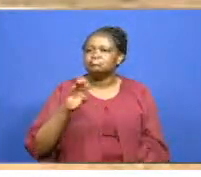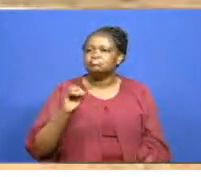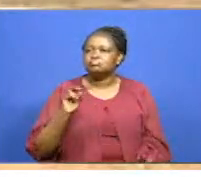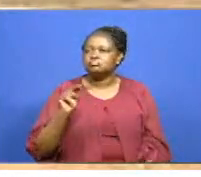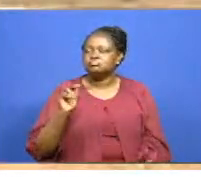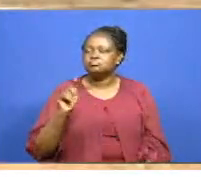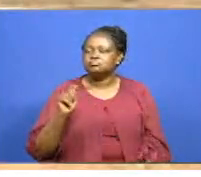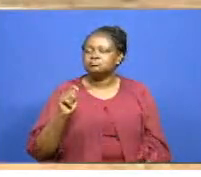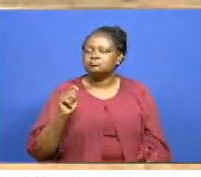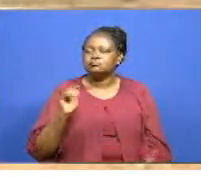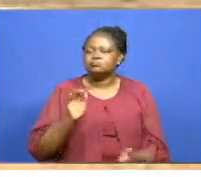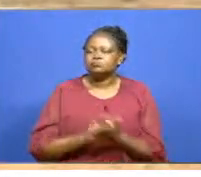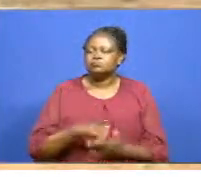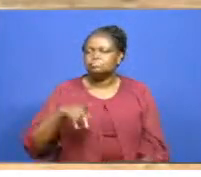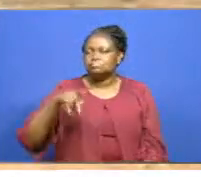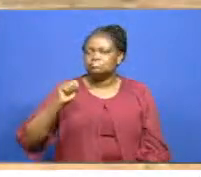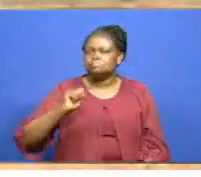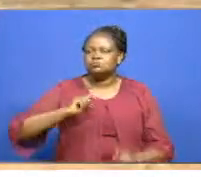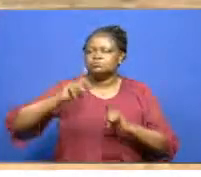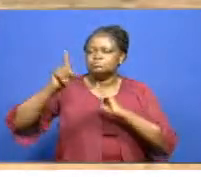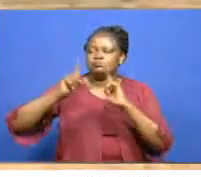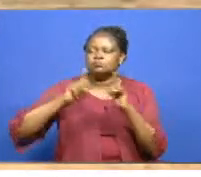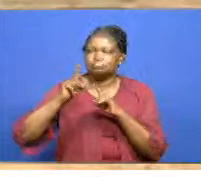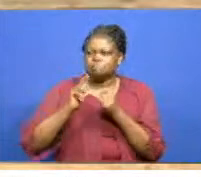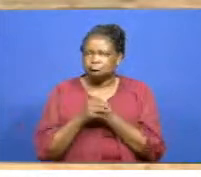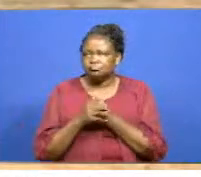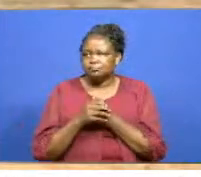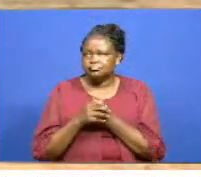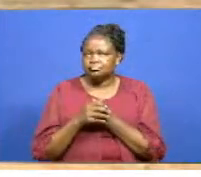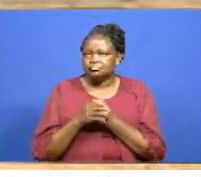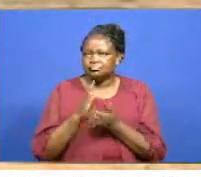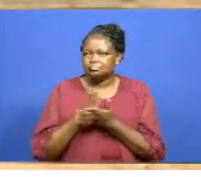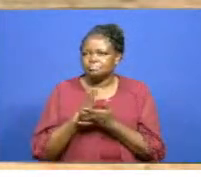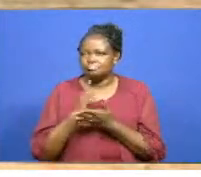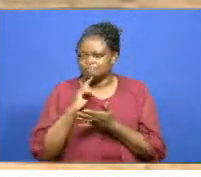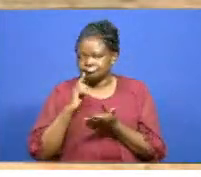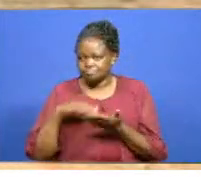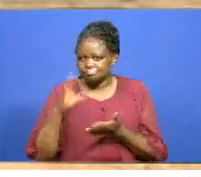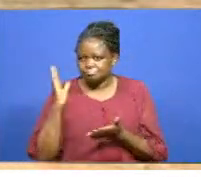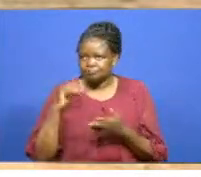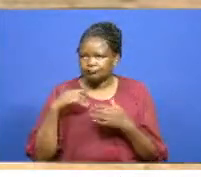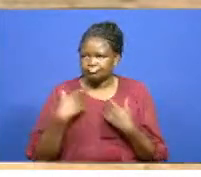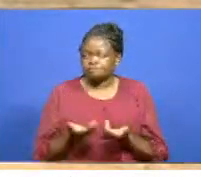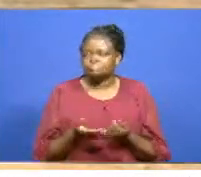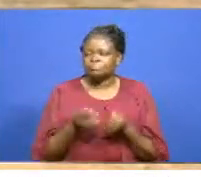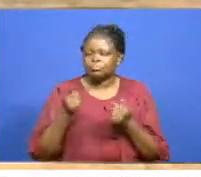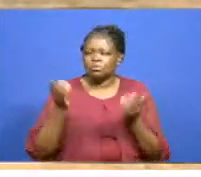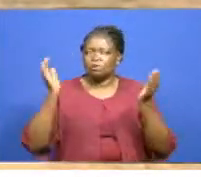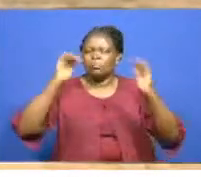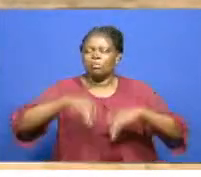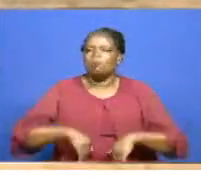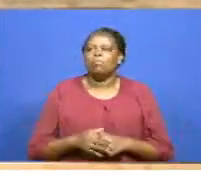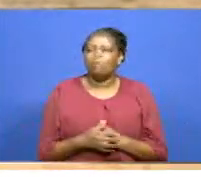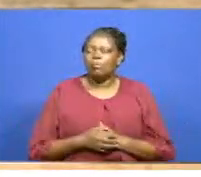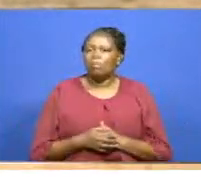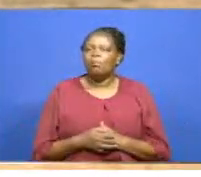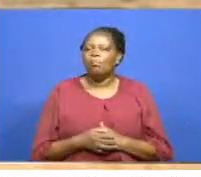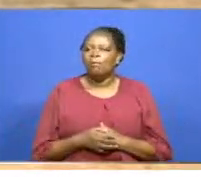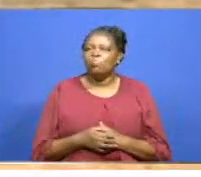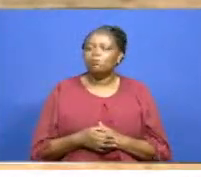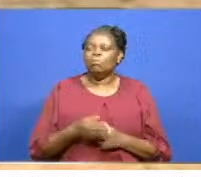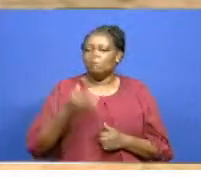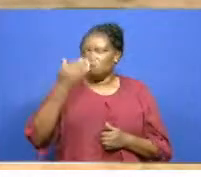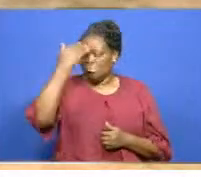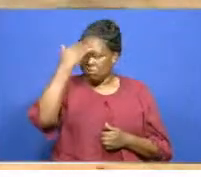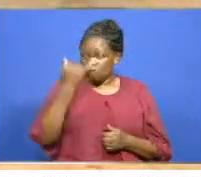with the PS in tourism. Of course, they'll be joining me to tell us more about this event, or today's event, and why it's